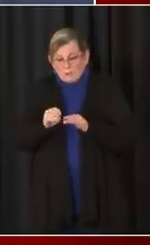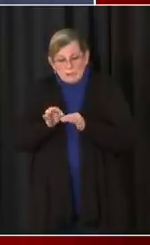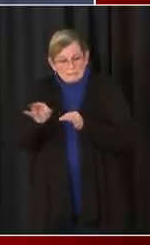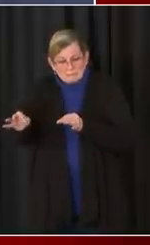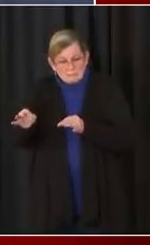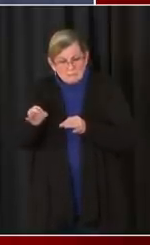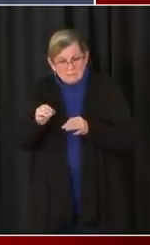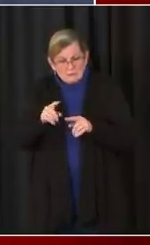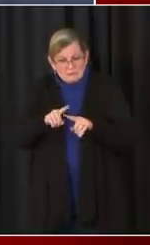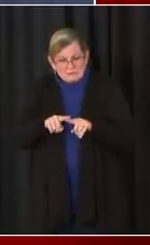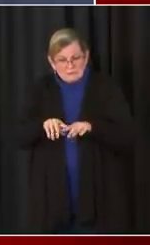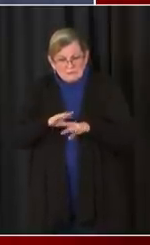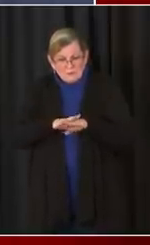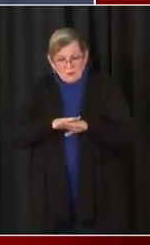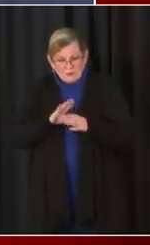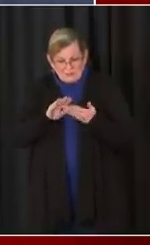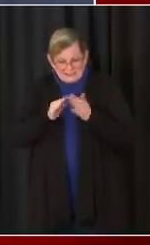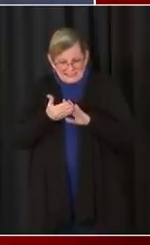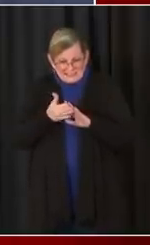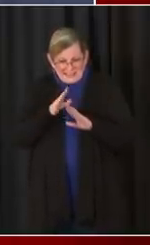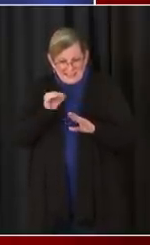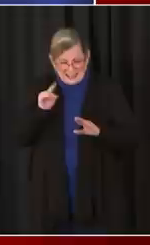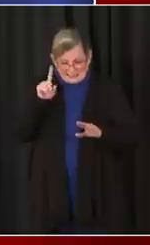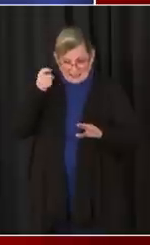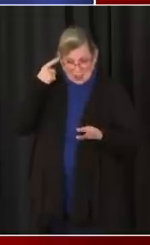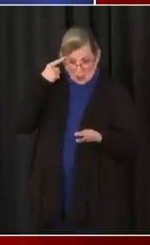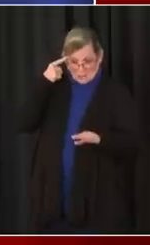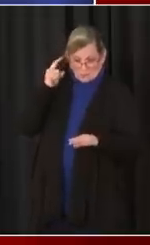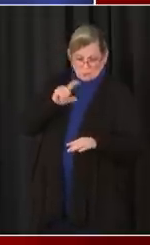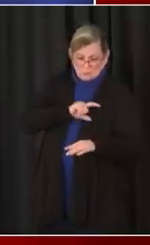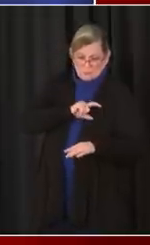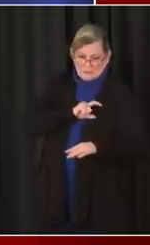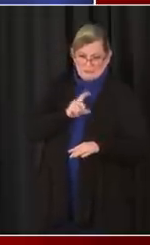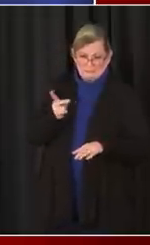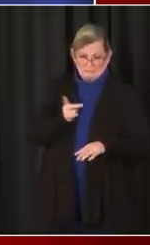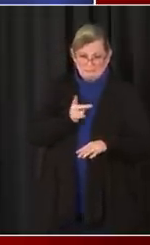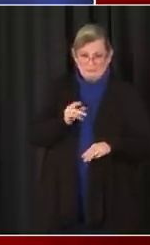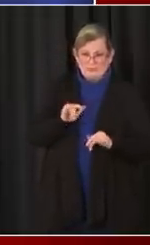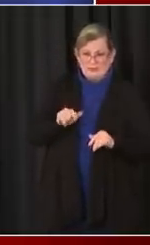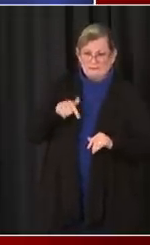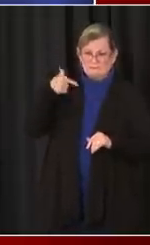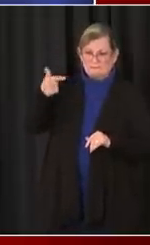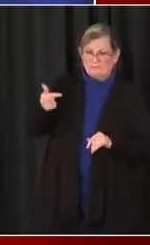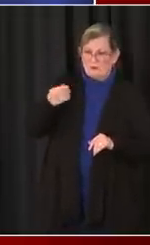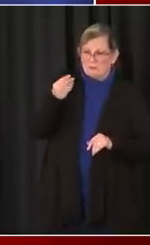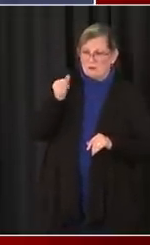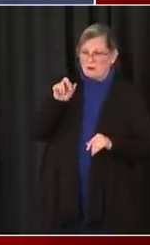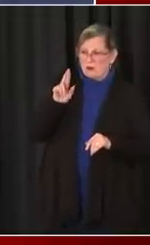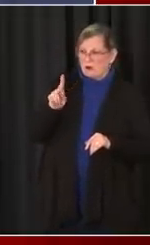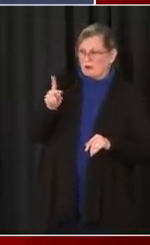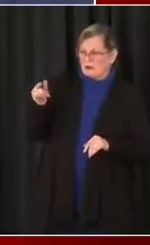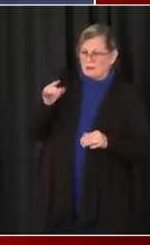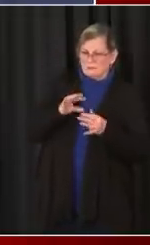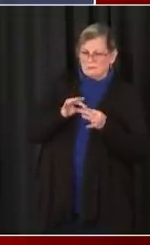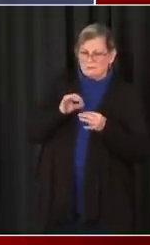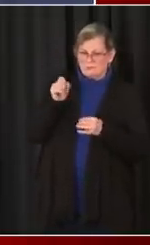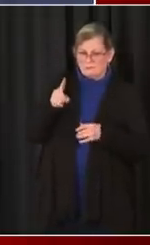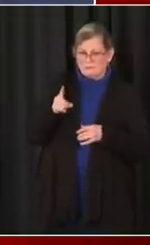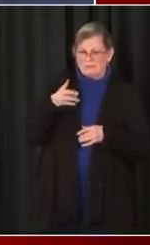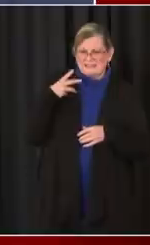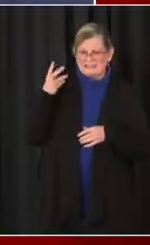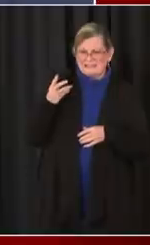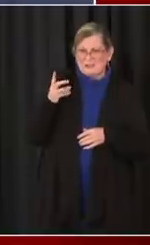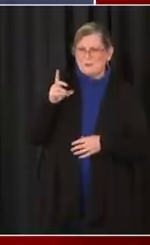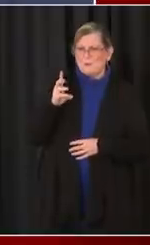city as well as the Capitol Hill Police. Thank you. Yes, Mark. Mark Seegers, NBC Washington. Two questions for